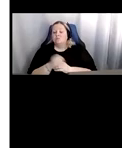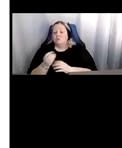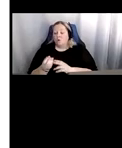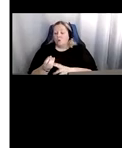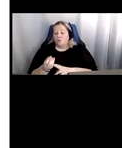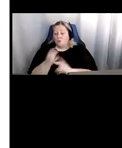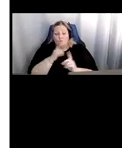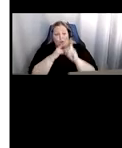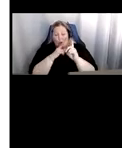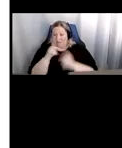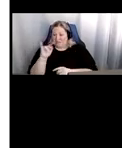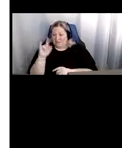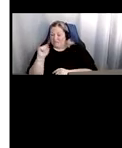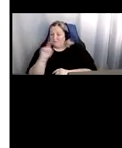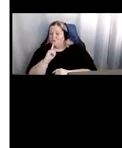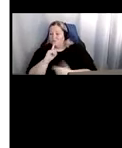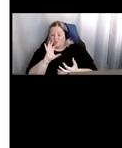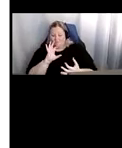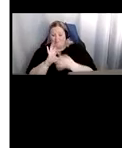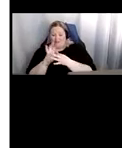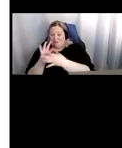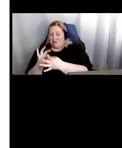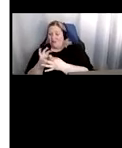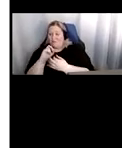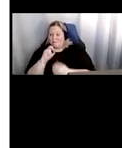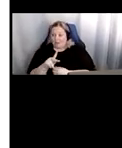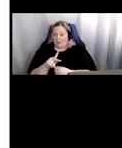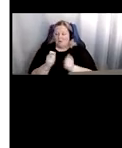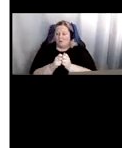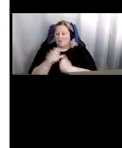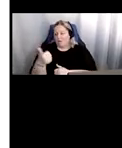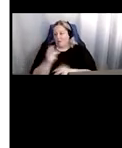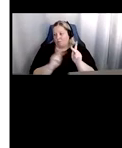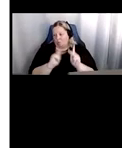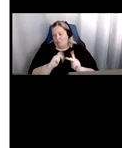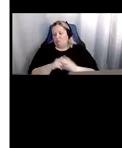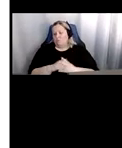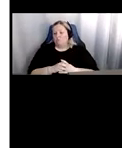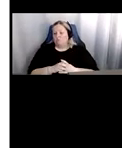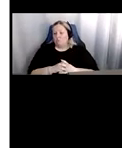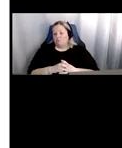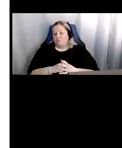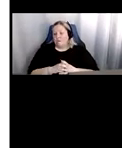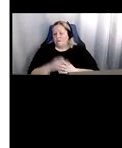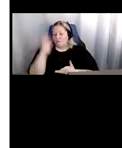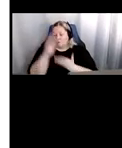goal of these kits was to really connect people back with others, to reduce isolation, to connect them with what they